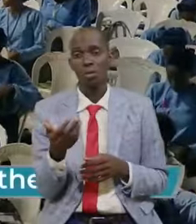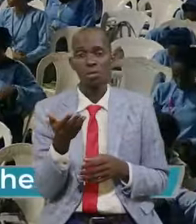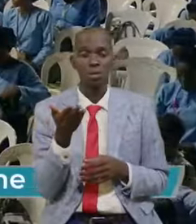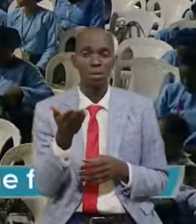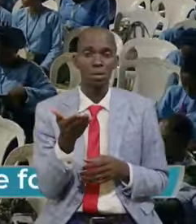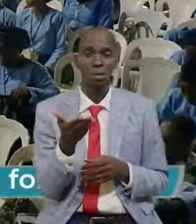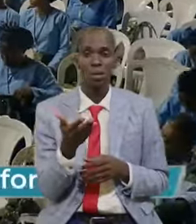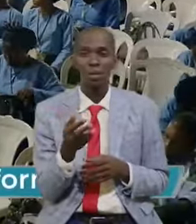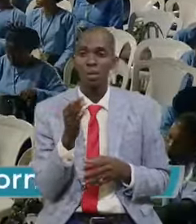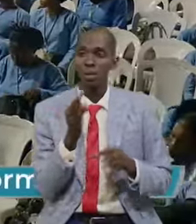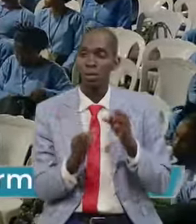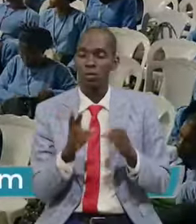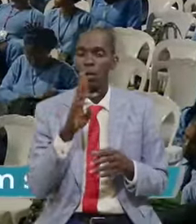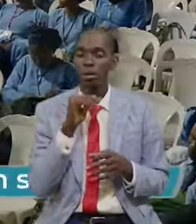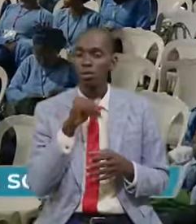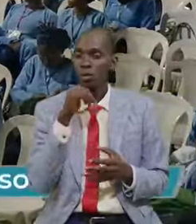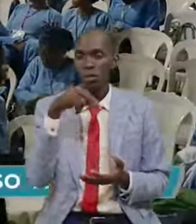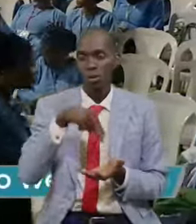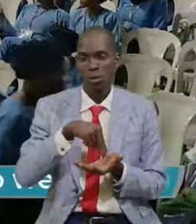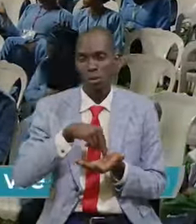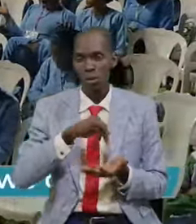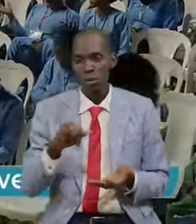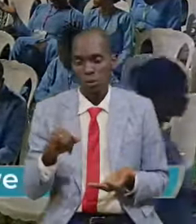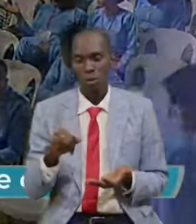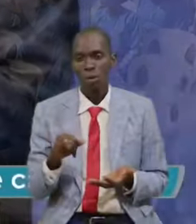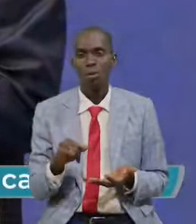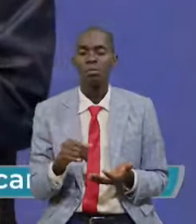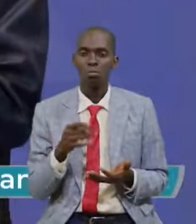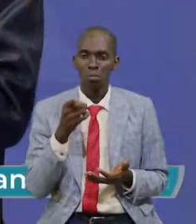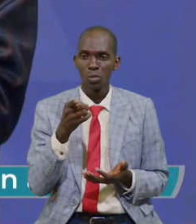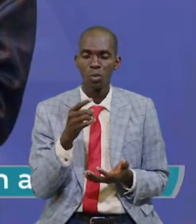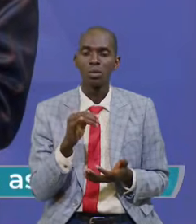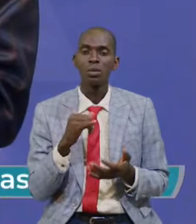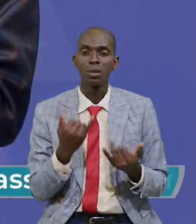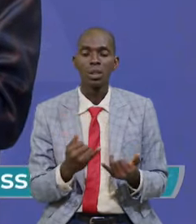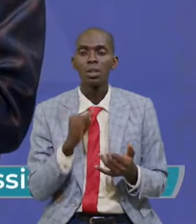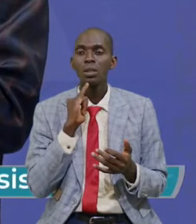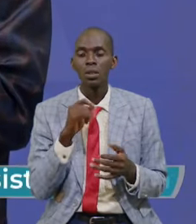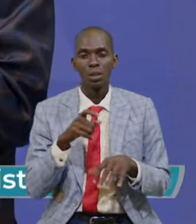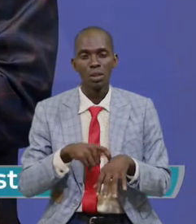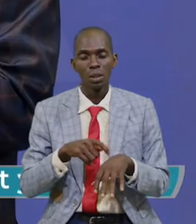if you are not standing up, this is the time for